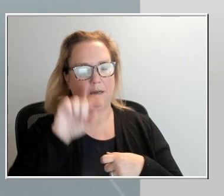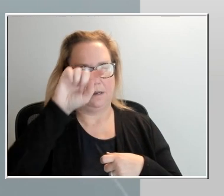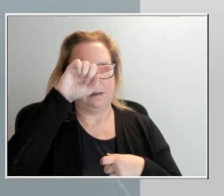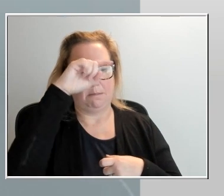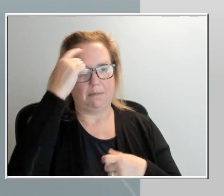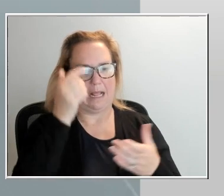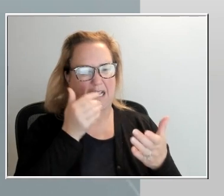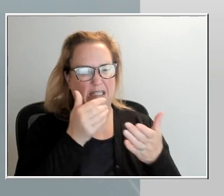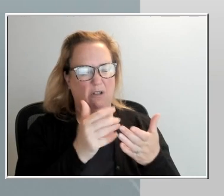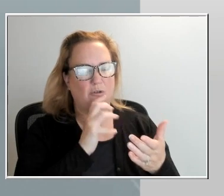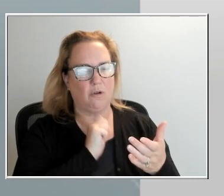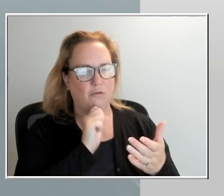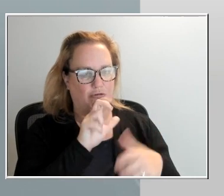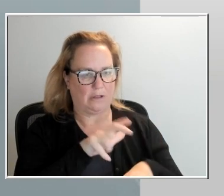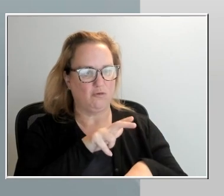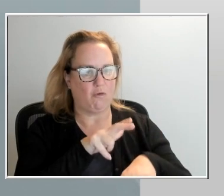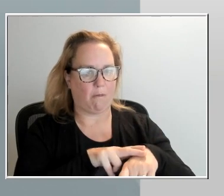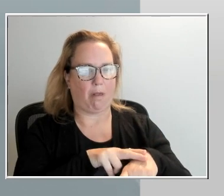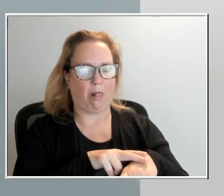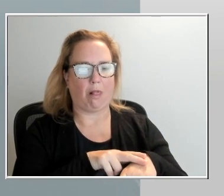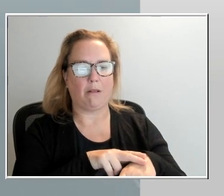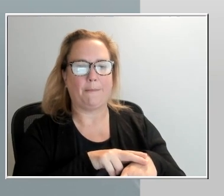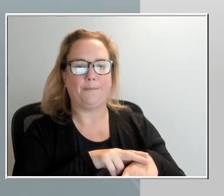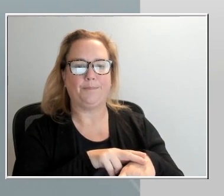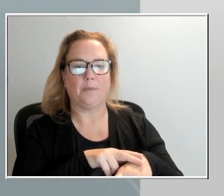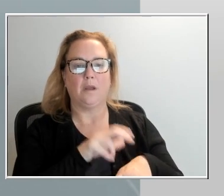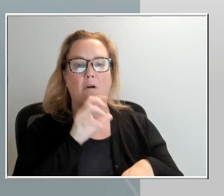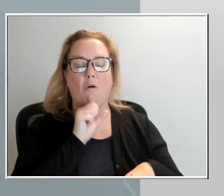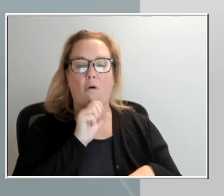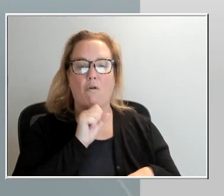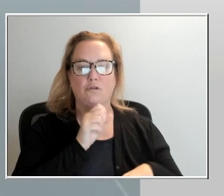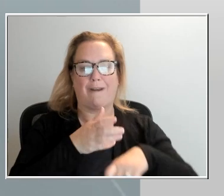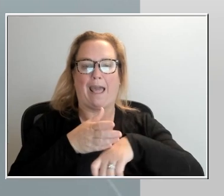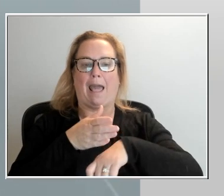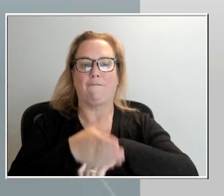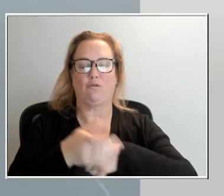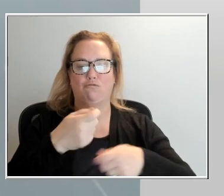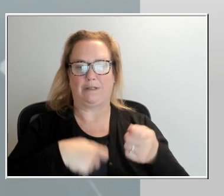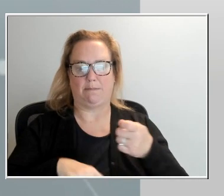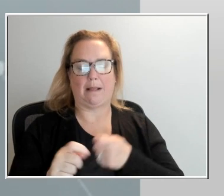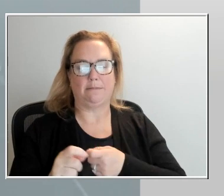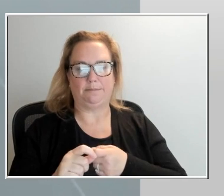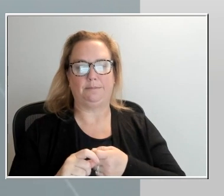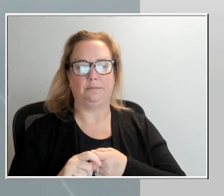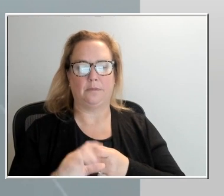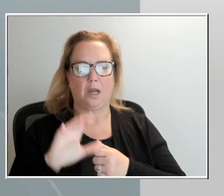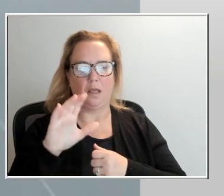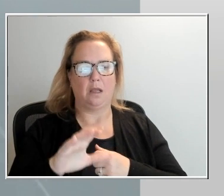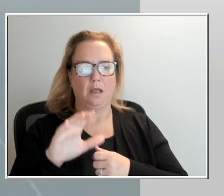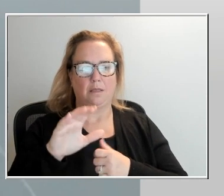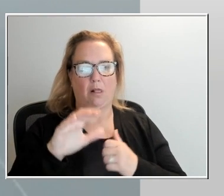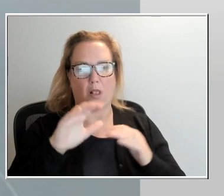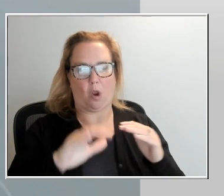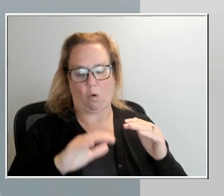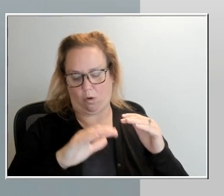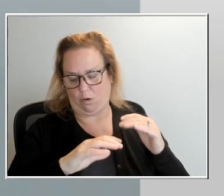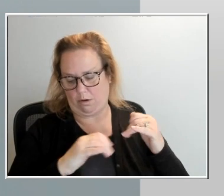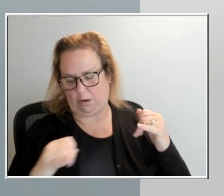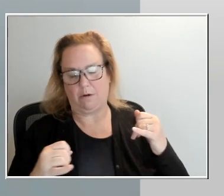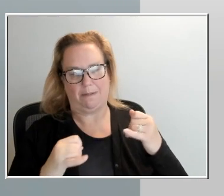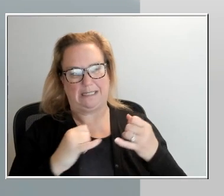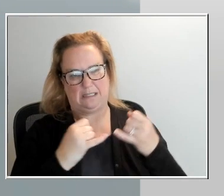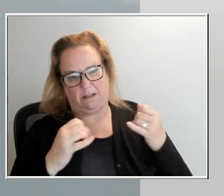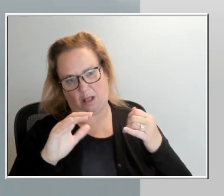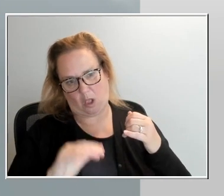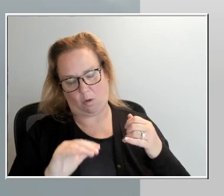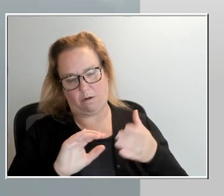line, is normal. And then the orange is post-transplant. Lower the line, that means lower scores, which means